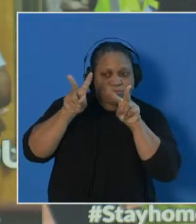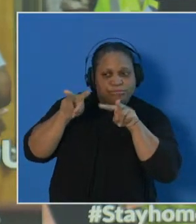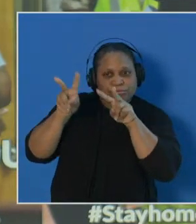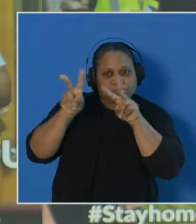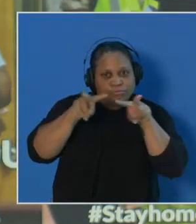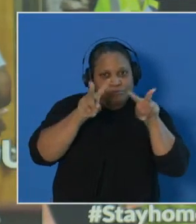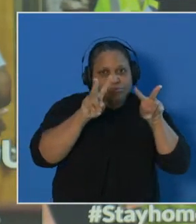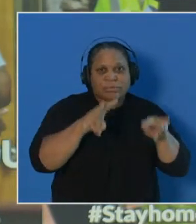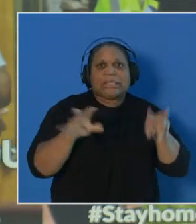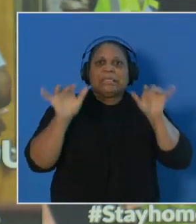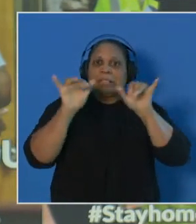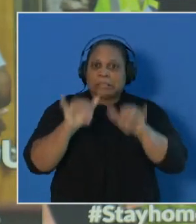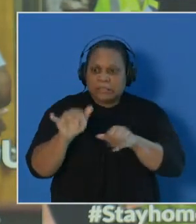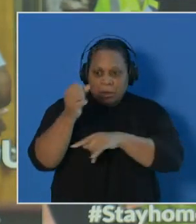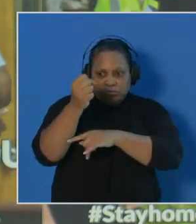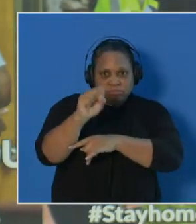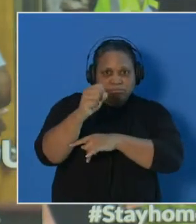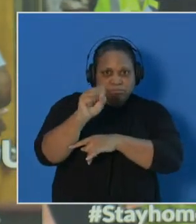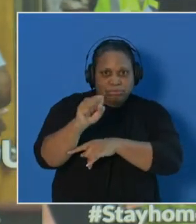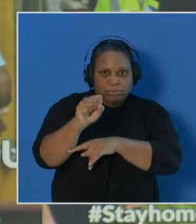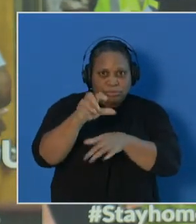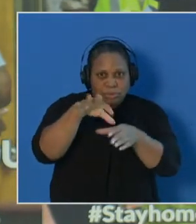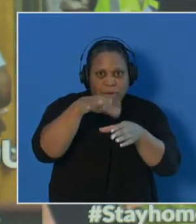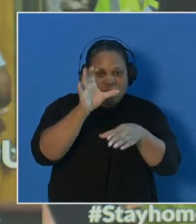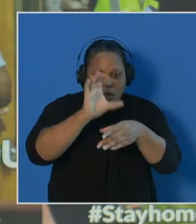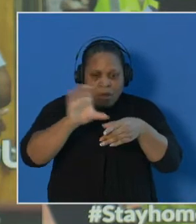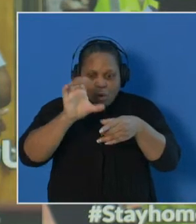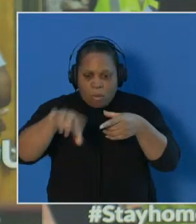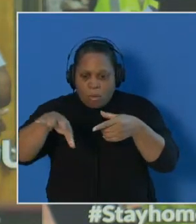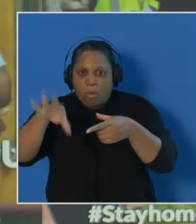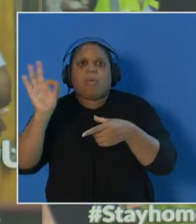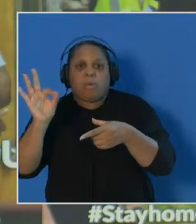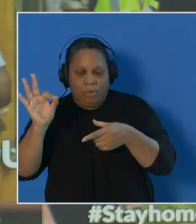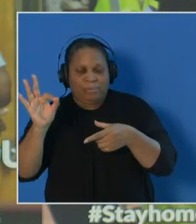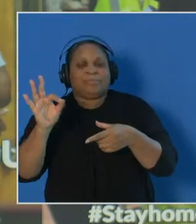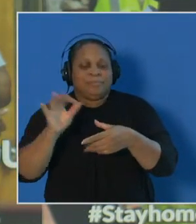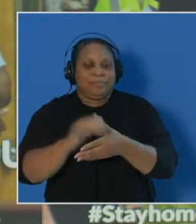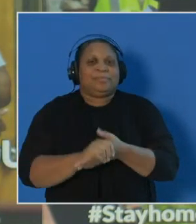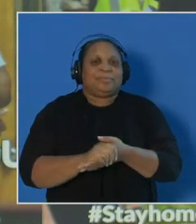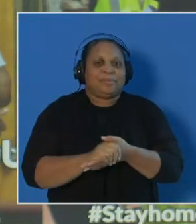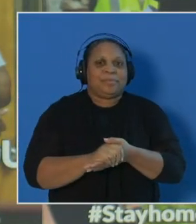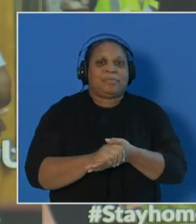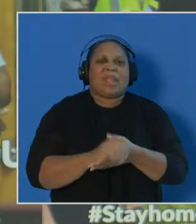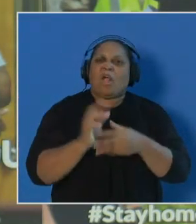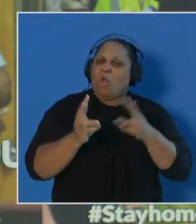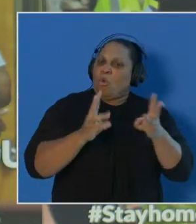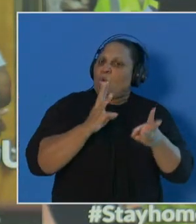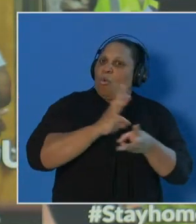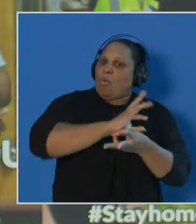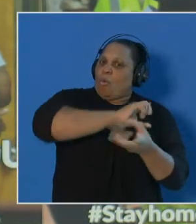continue to remain proactive in protecting our island. The world has